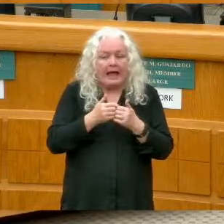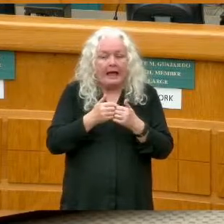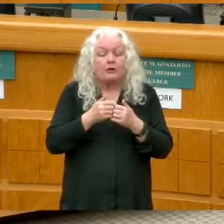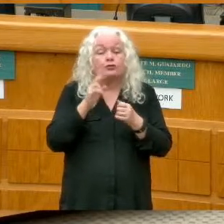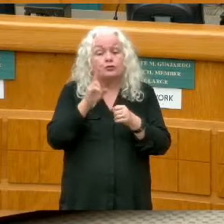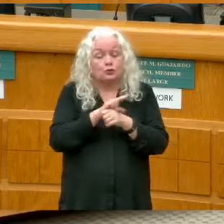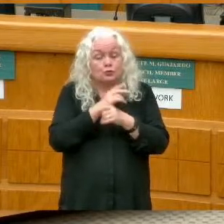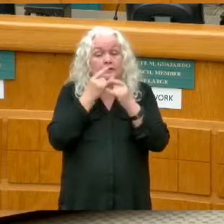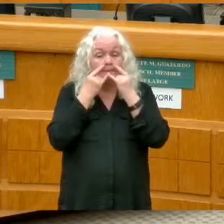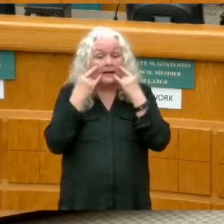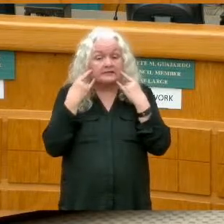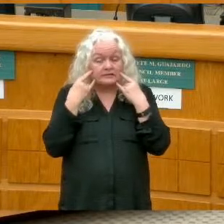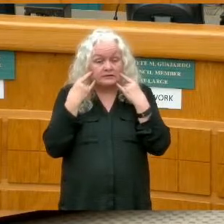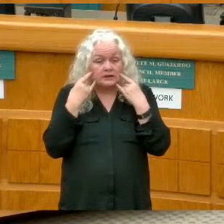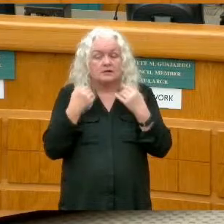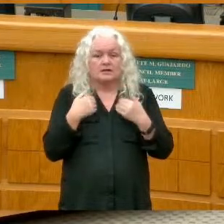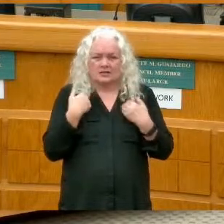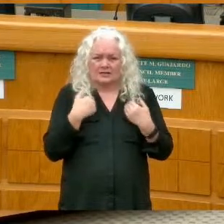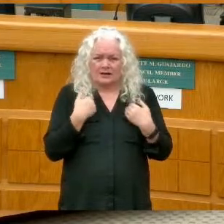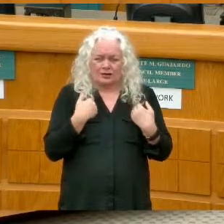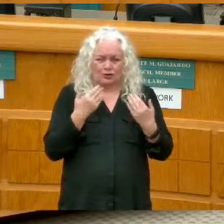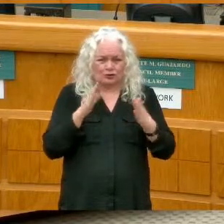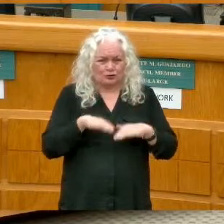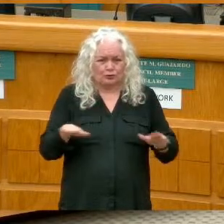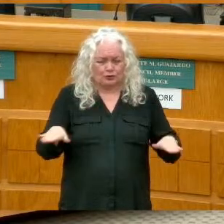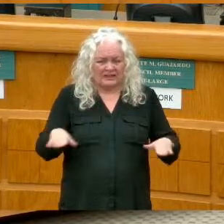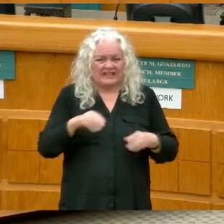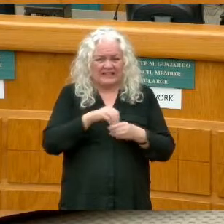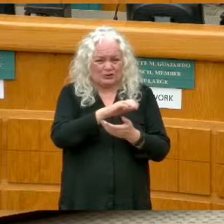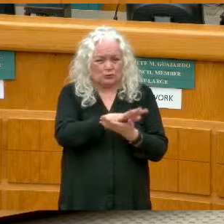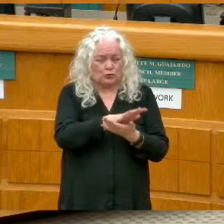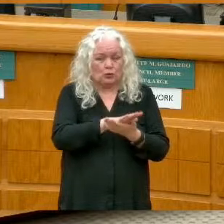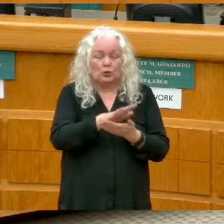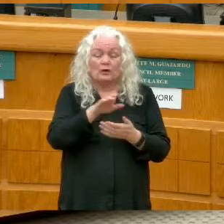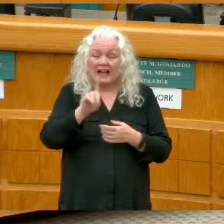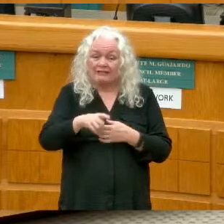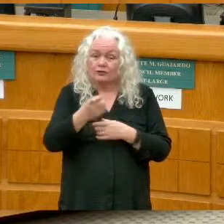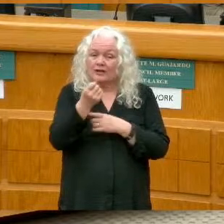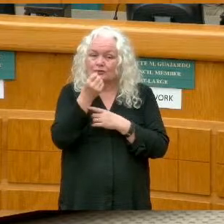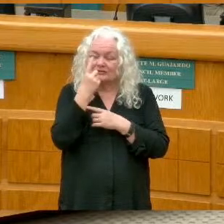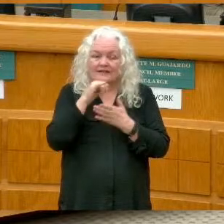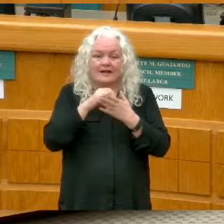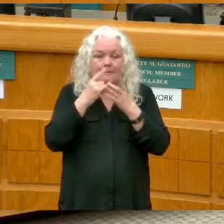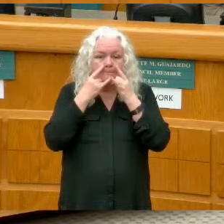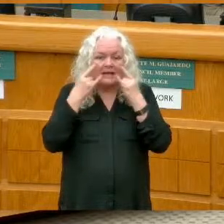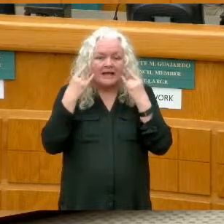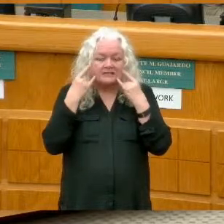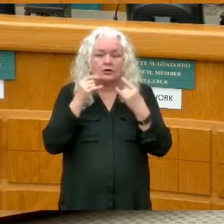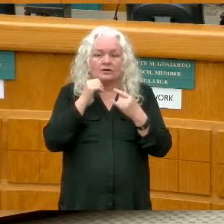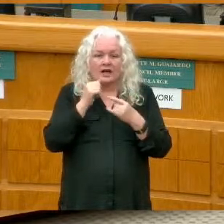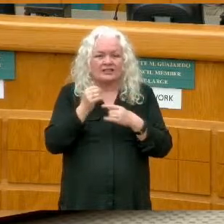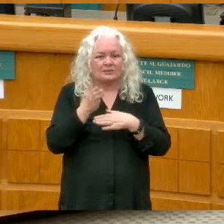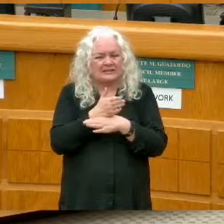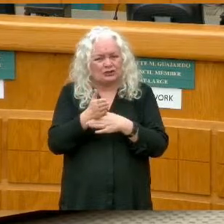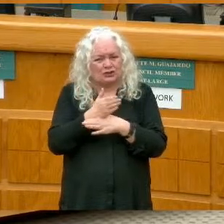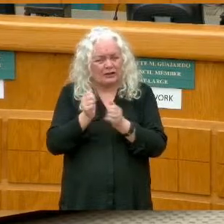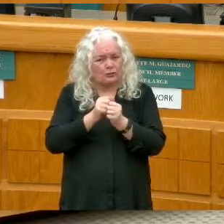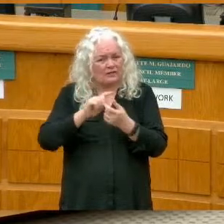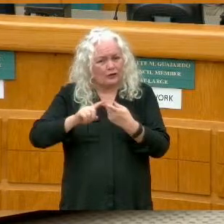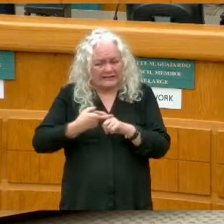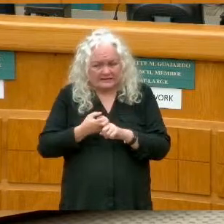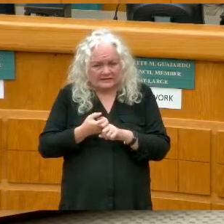their mask. Younger school-age children should also understand that masks are not to be shared with their